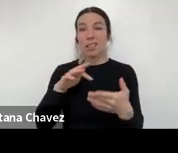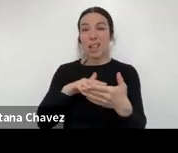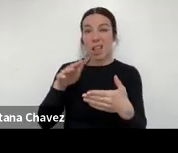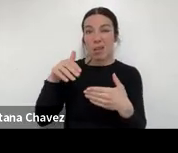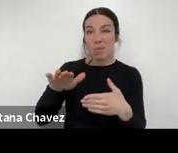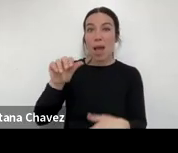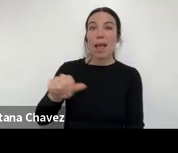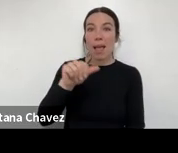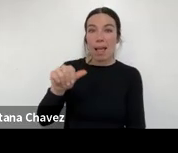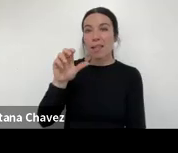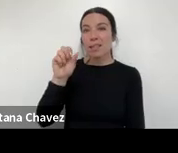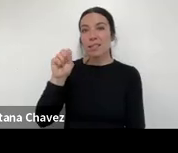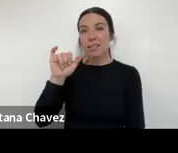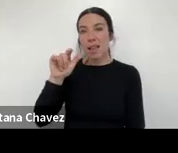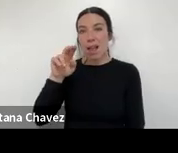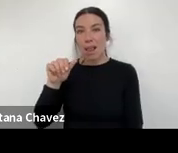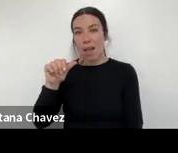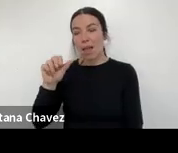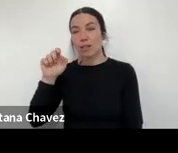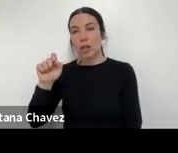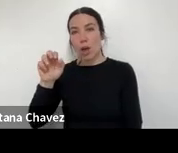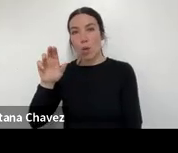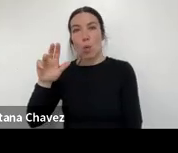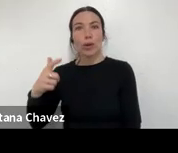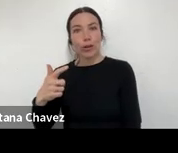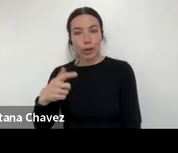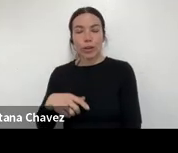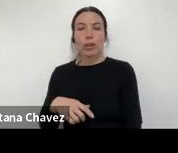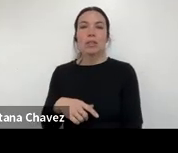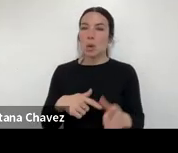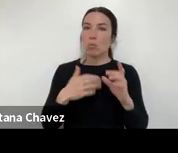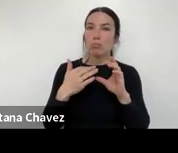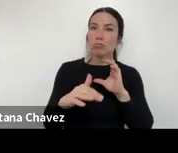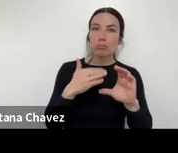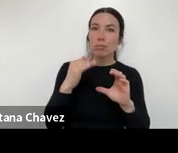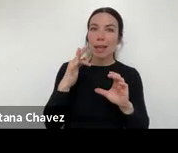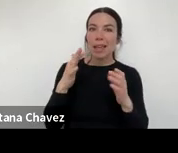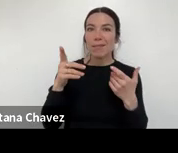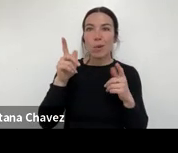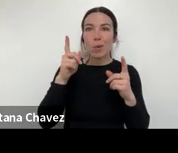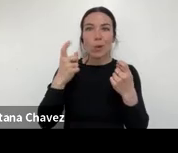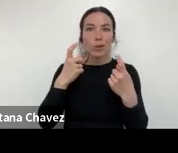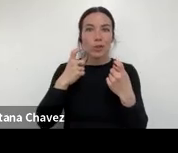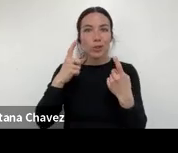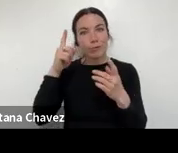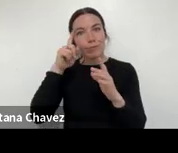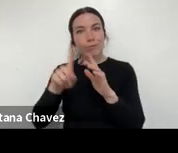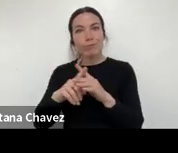studyabroad@sienaart.org. So if you want to have any further questions, you can put that there. But I'll take off